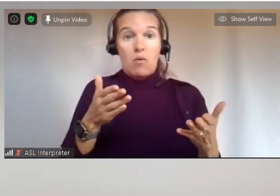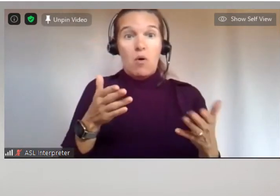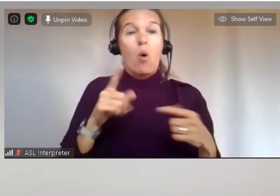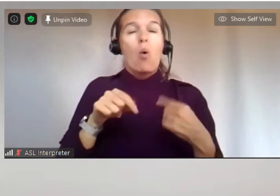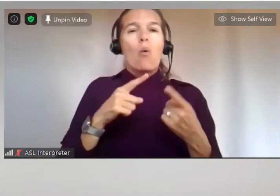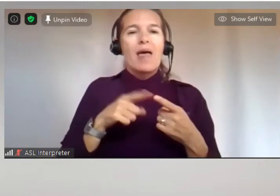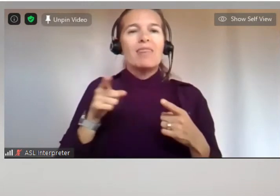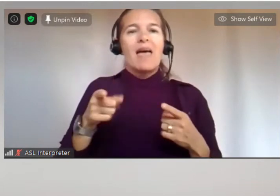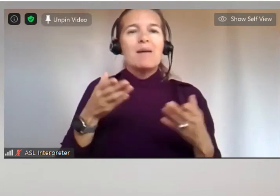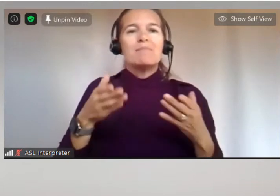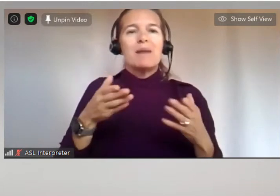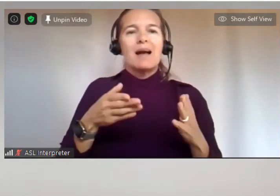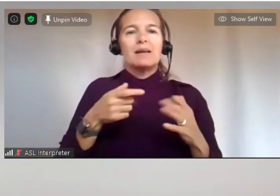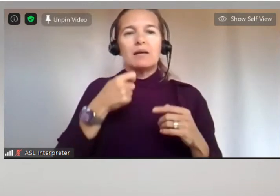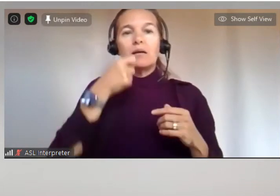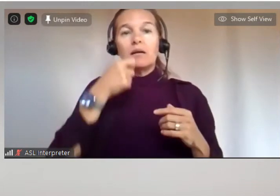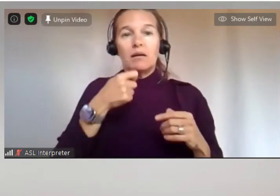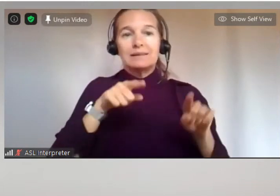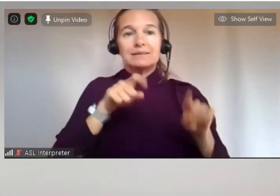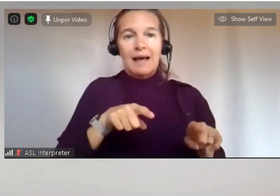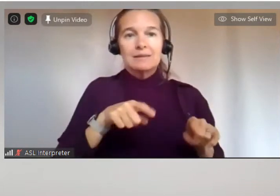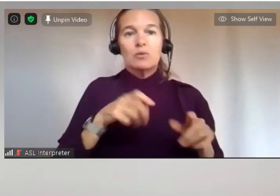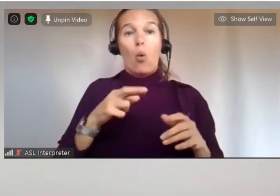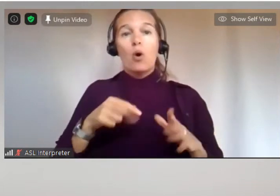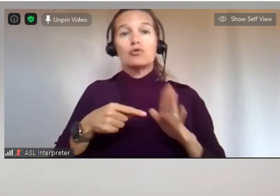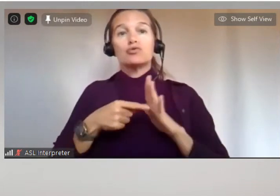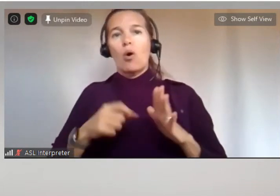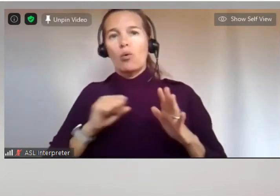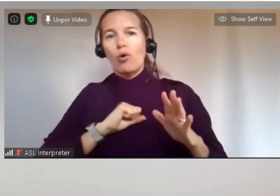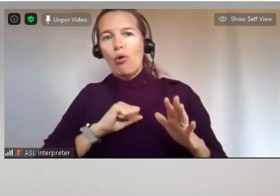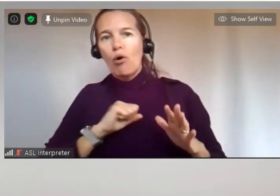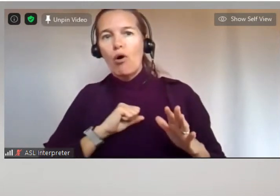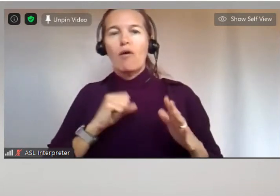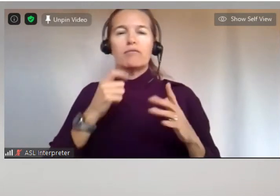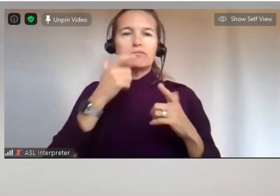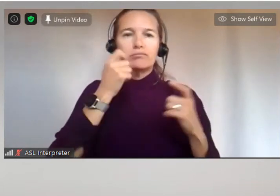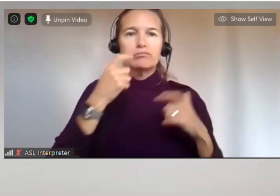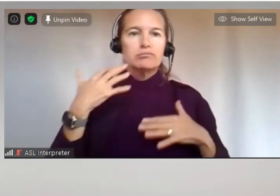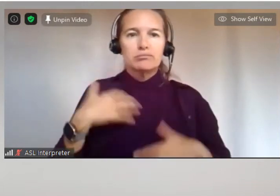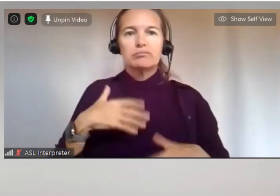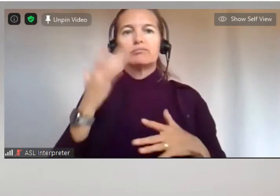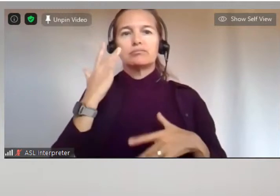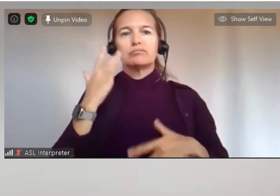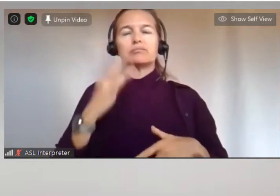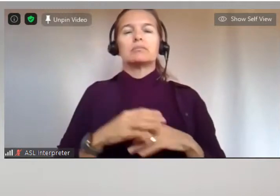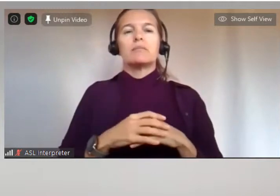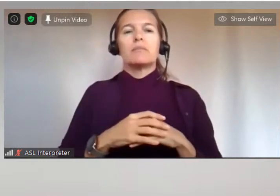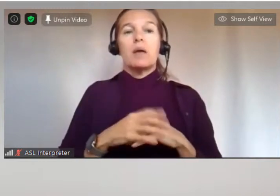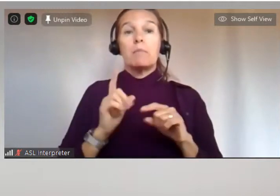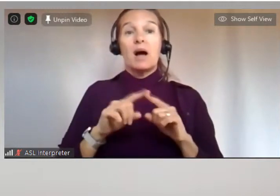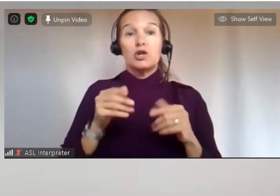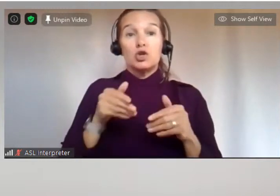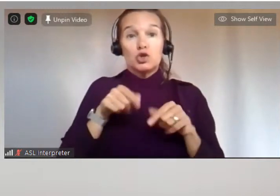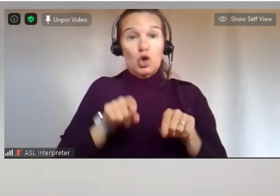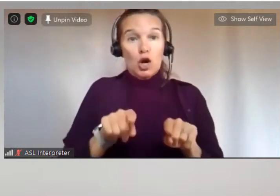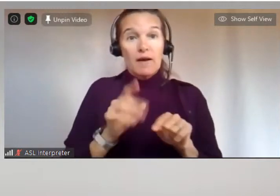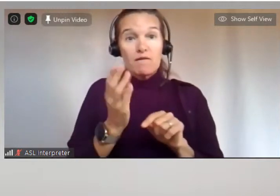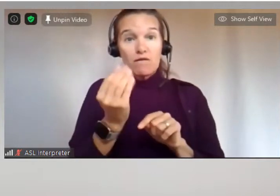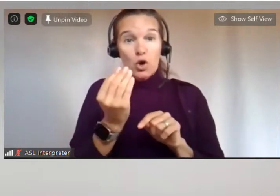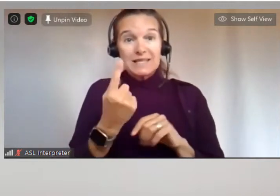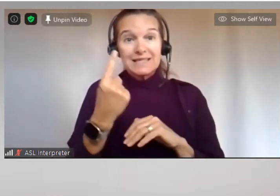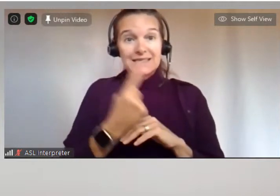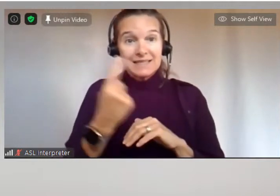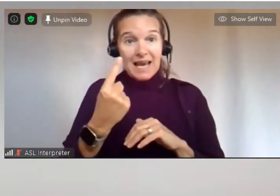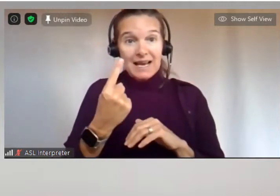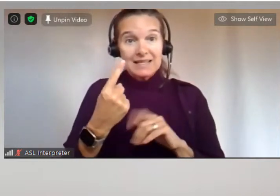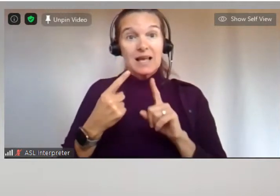become symptomatic or if they're going to become symptomatic. But if they've caught it, then any time during the 14 days that they've come